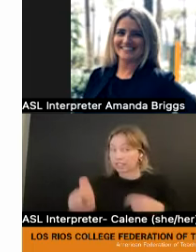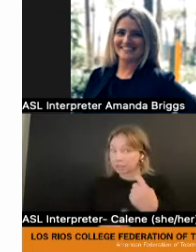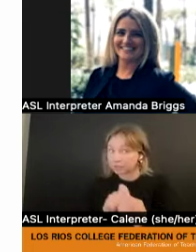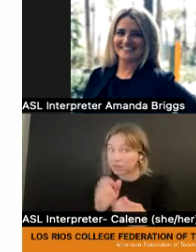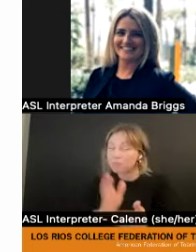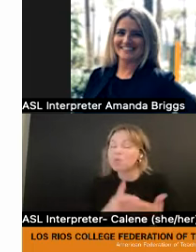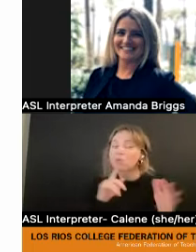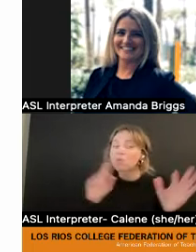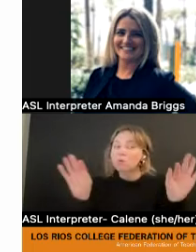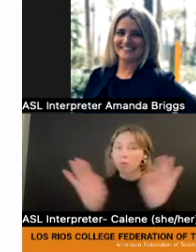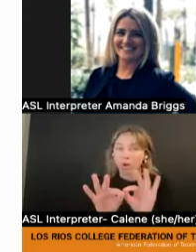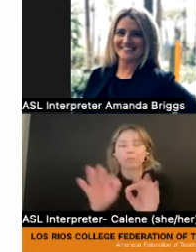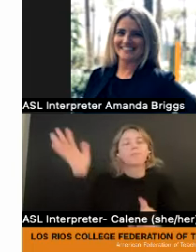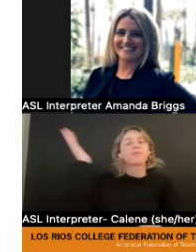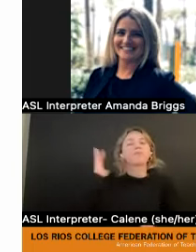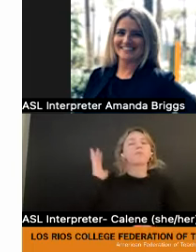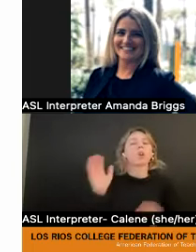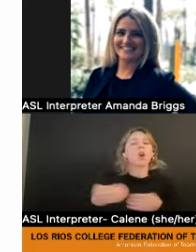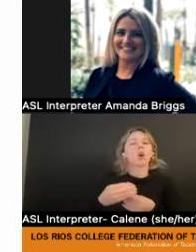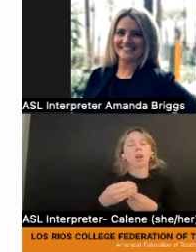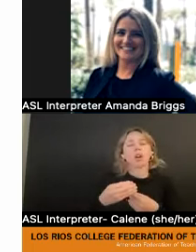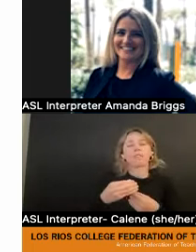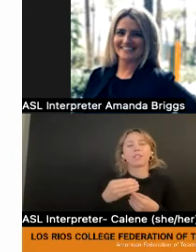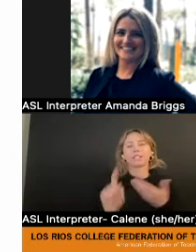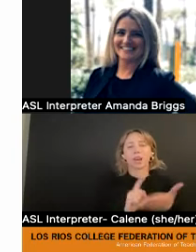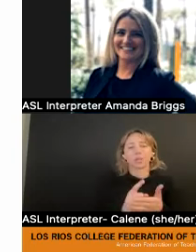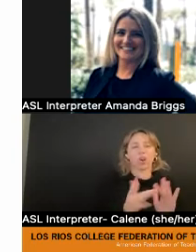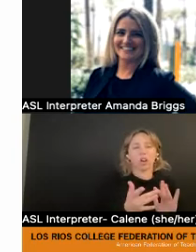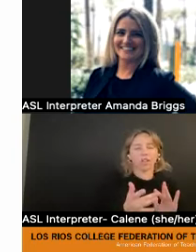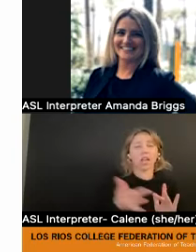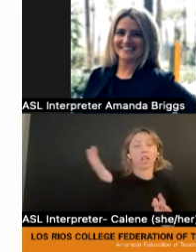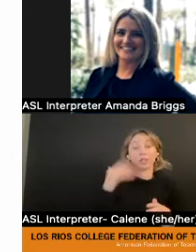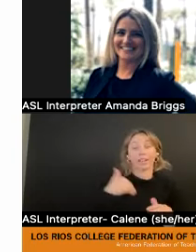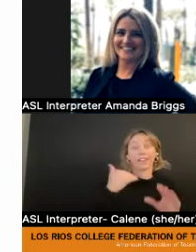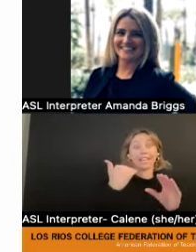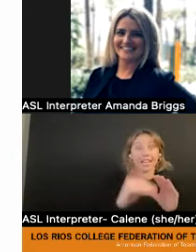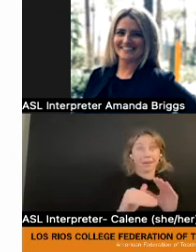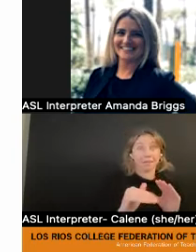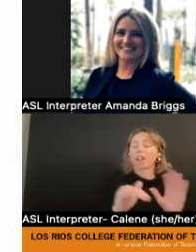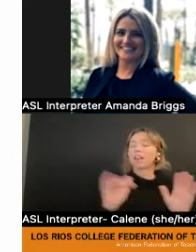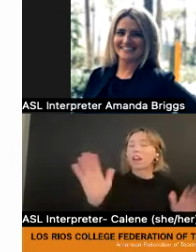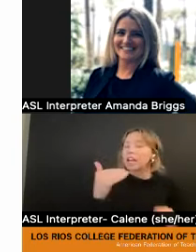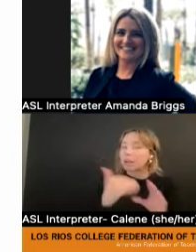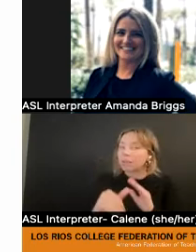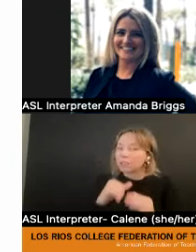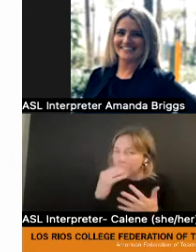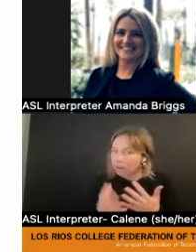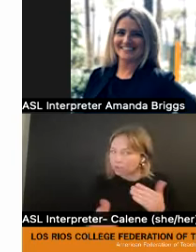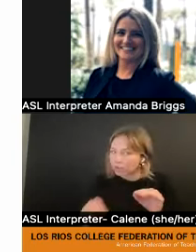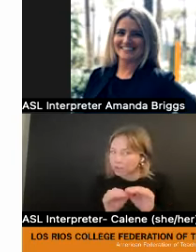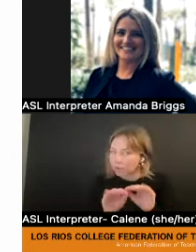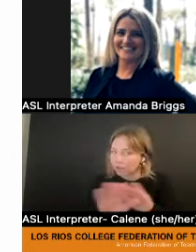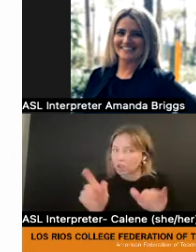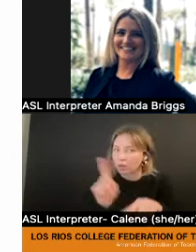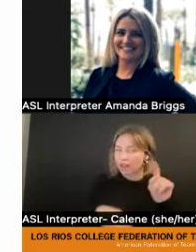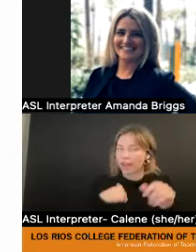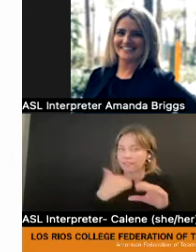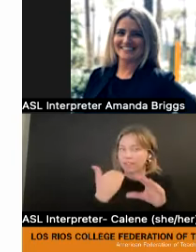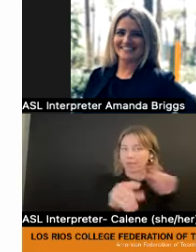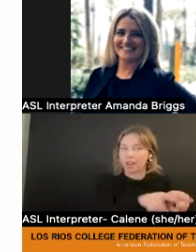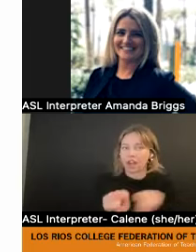been deleted from the old online office hours is email. Email is no longer an option for how you do your online office hours.